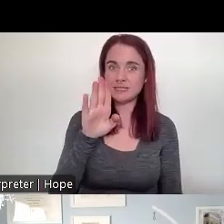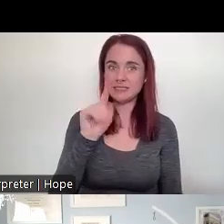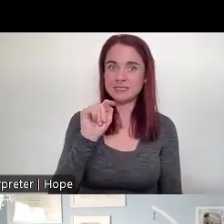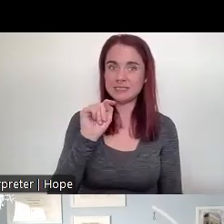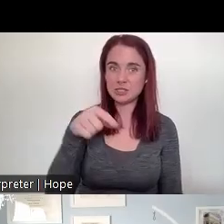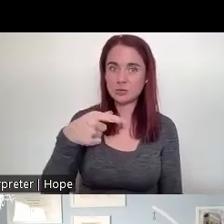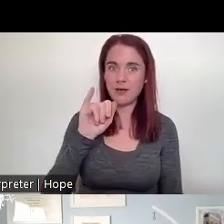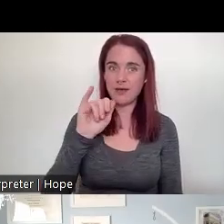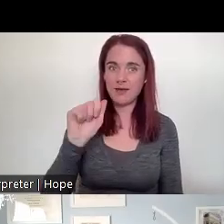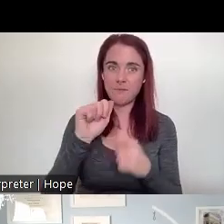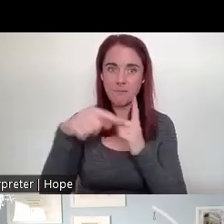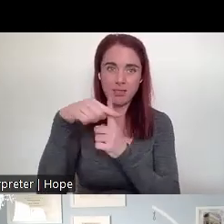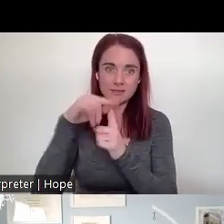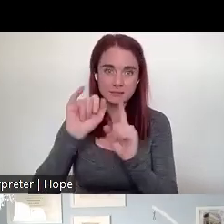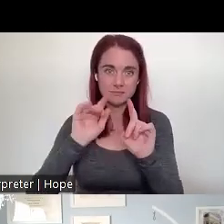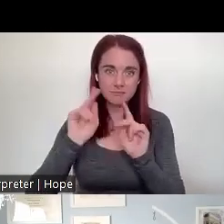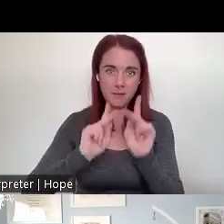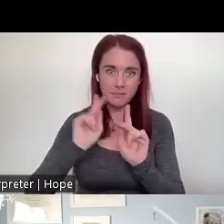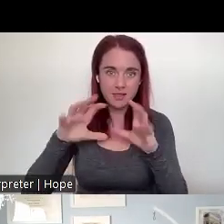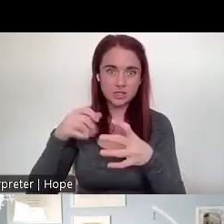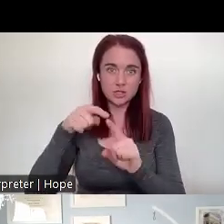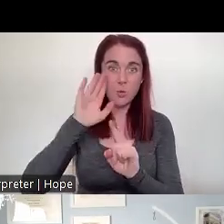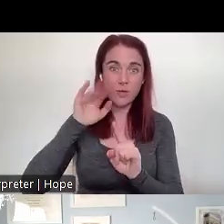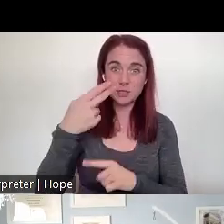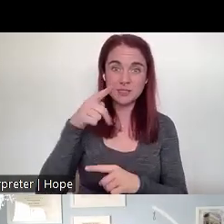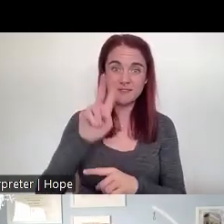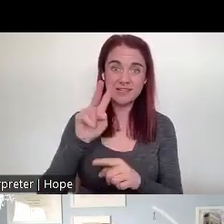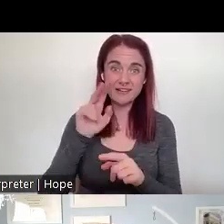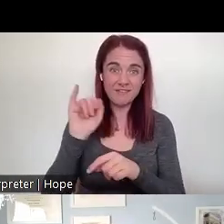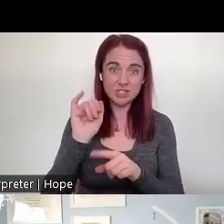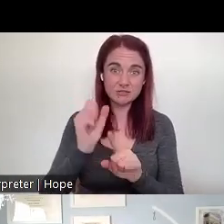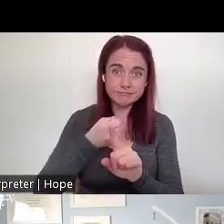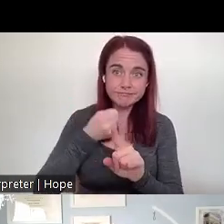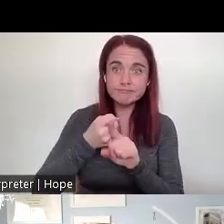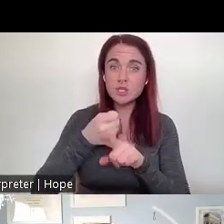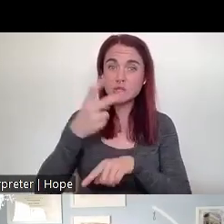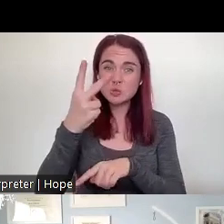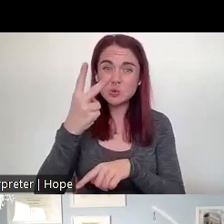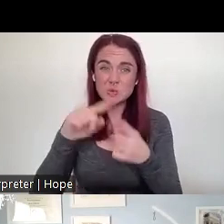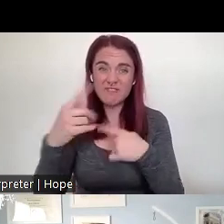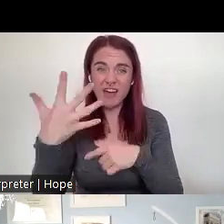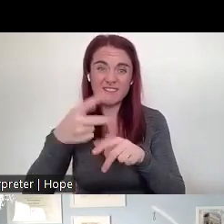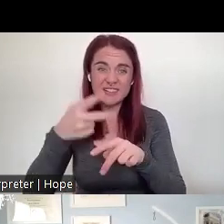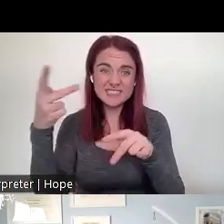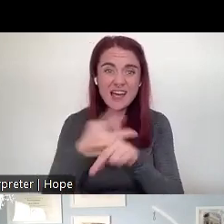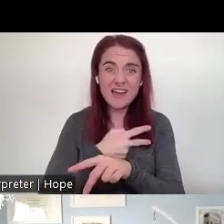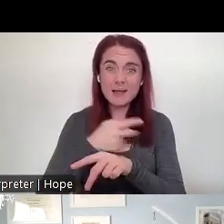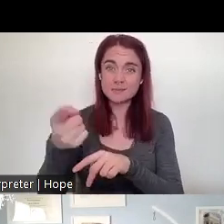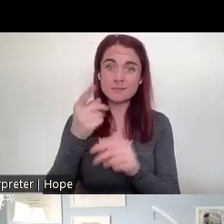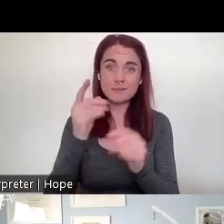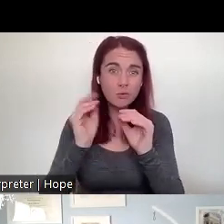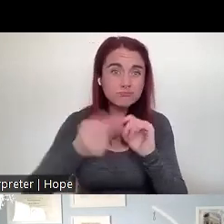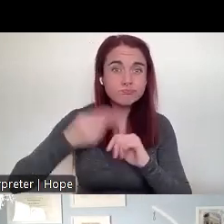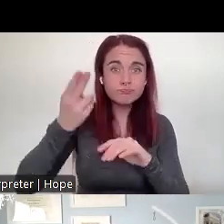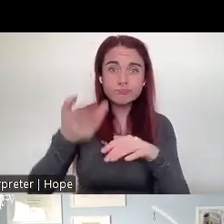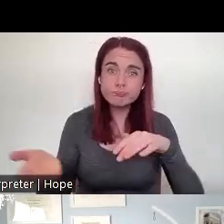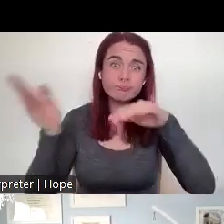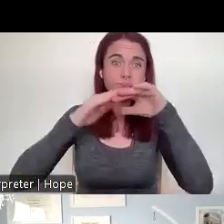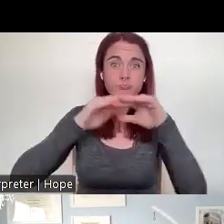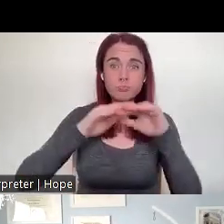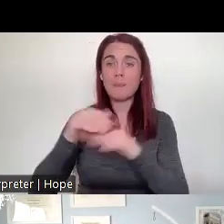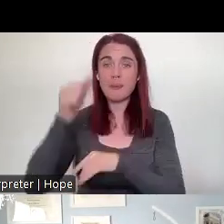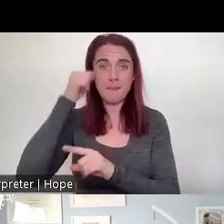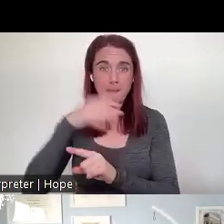LGBTQIA+ population, and we know that HPV infection is 2 to 5 times higher in men who have sex with men compared to men who have sex with